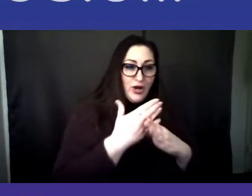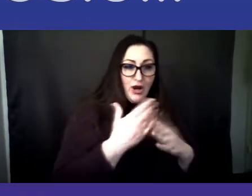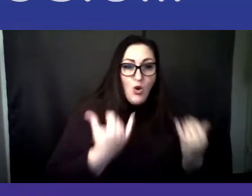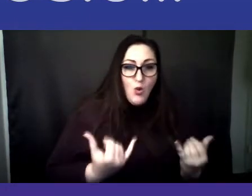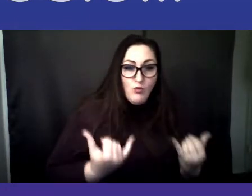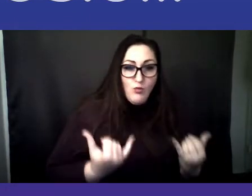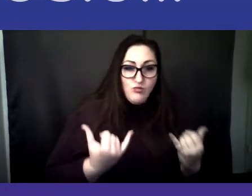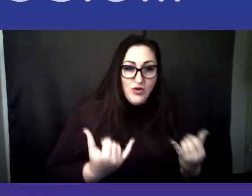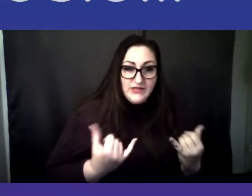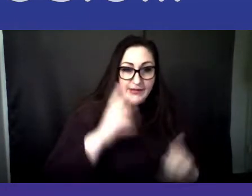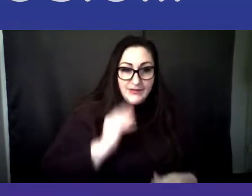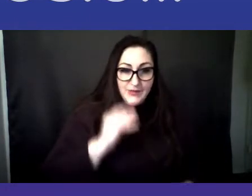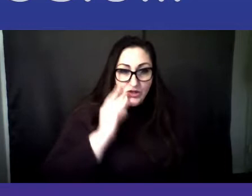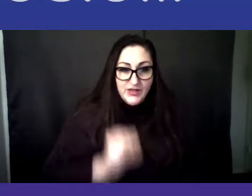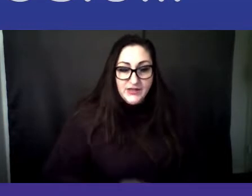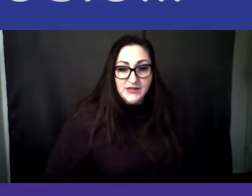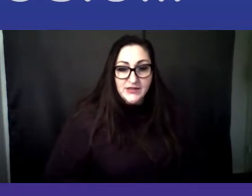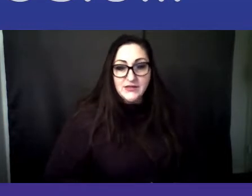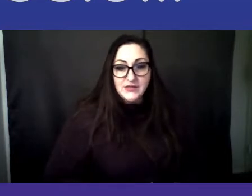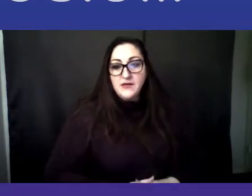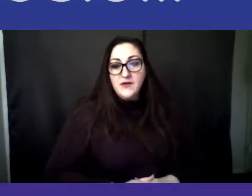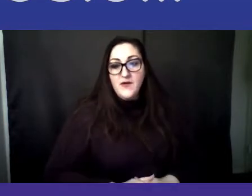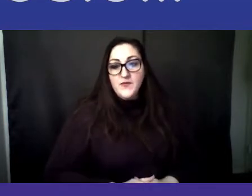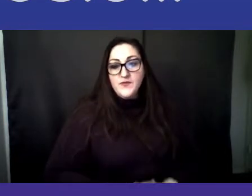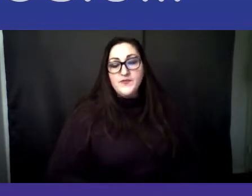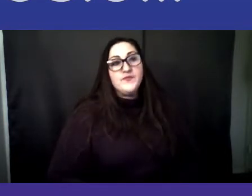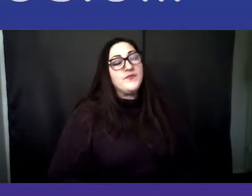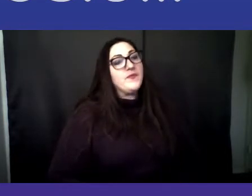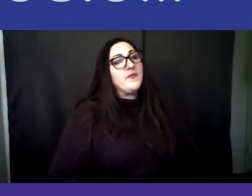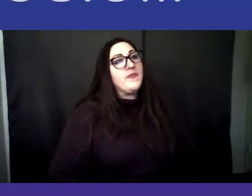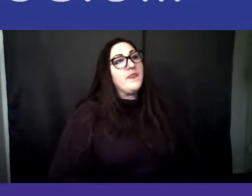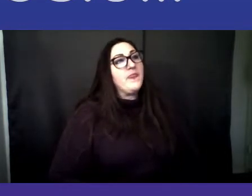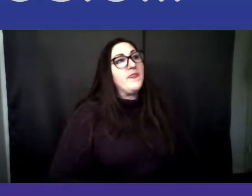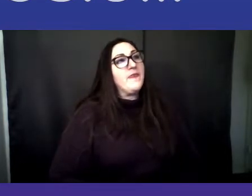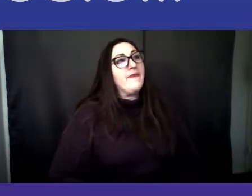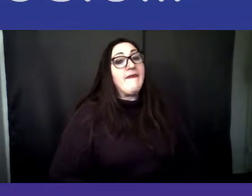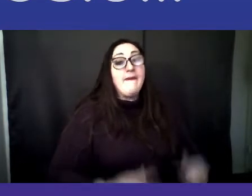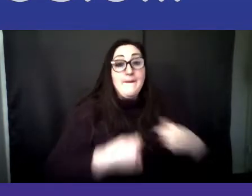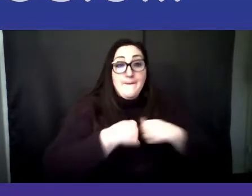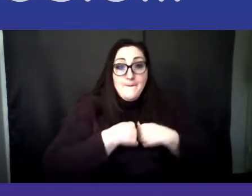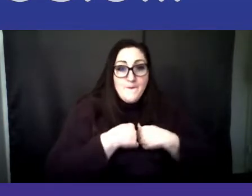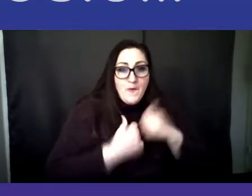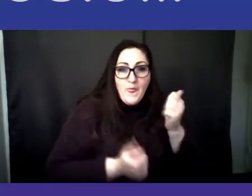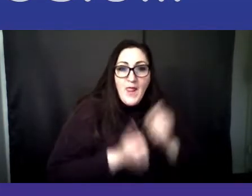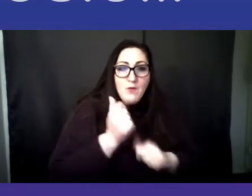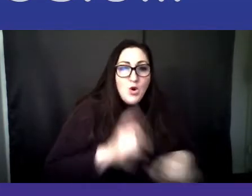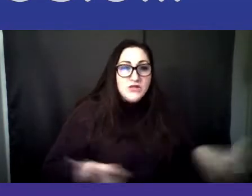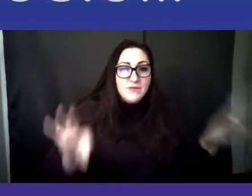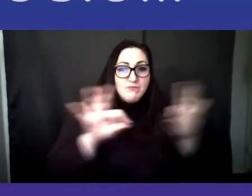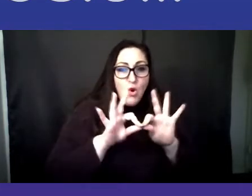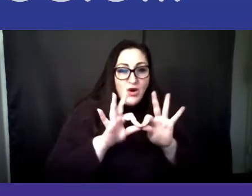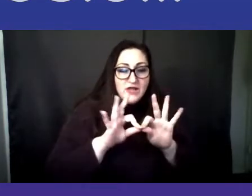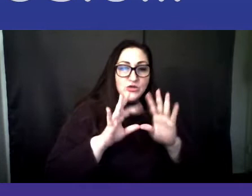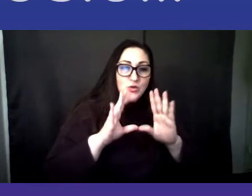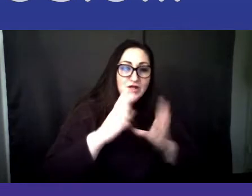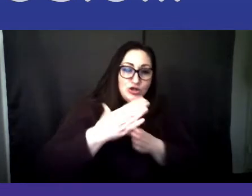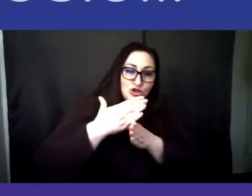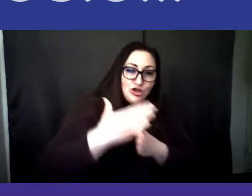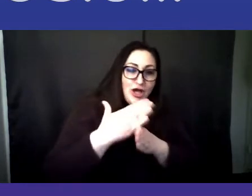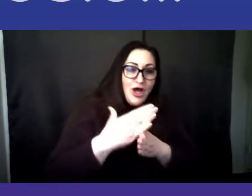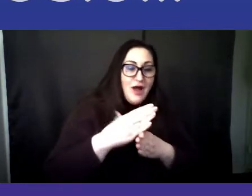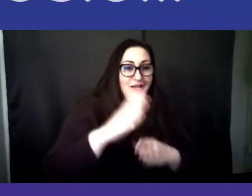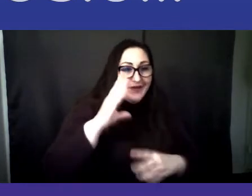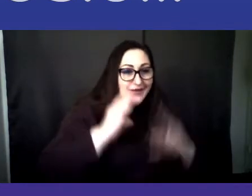experience. But I think, to me, the most important part is that sharing these experiences, as we are